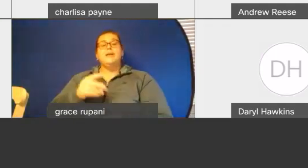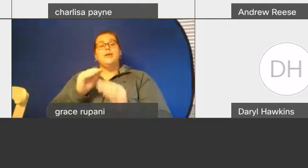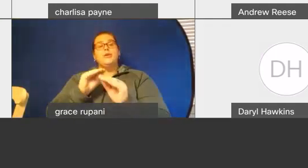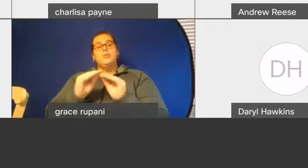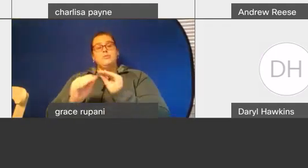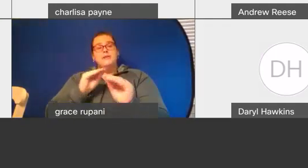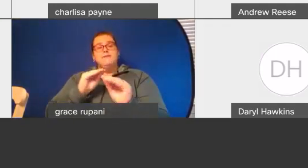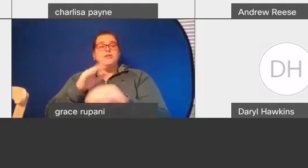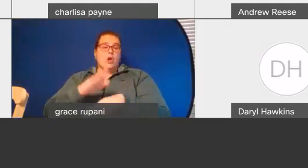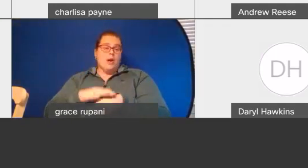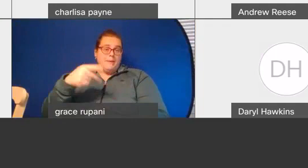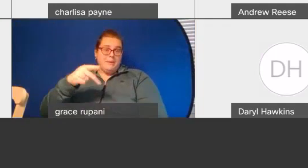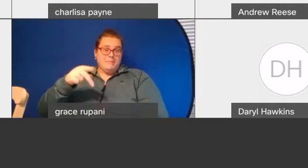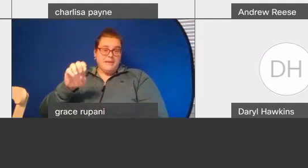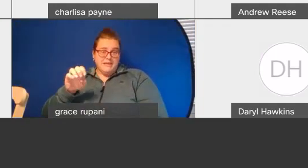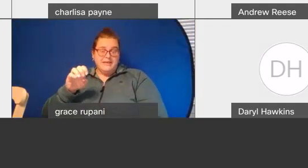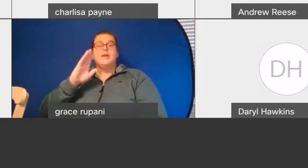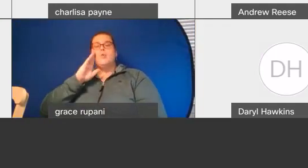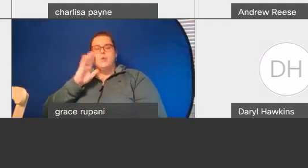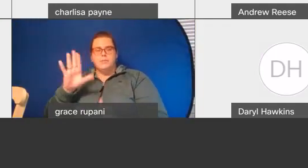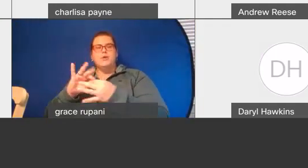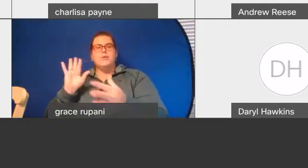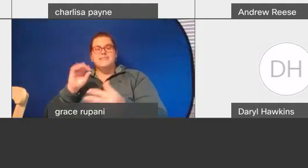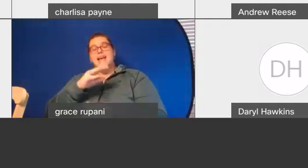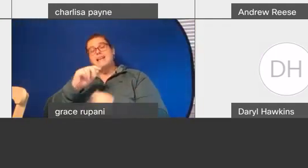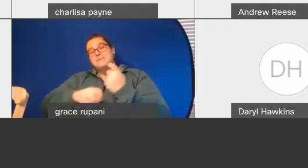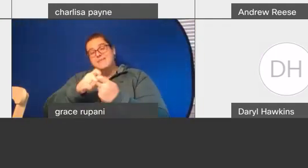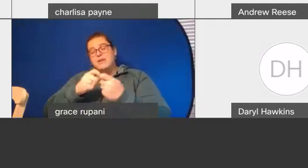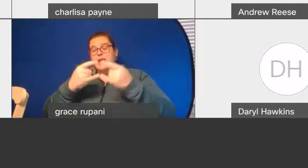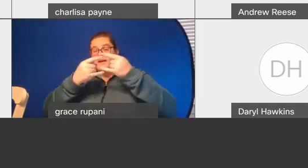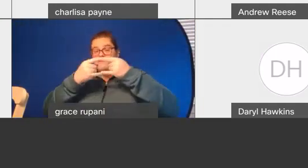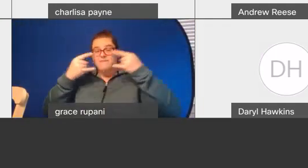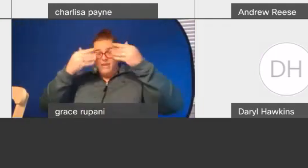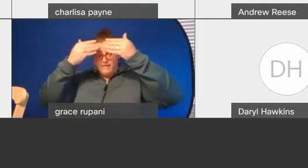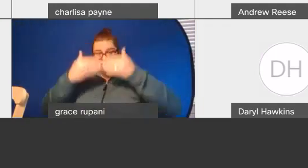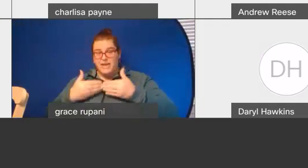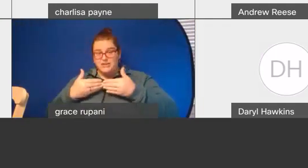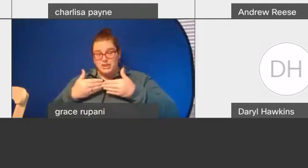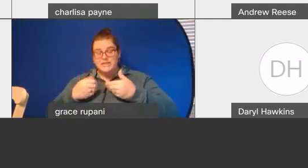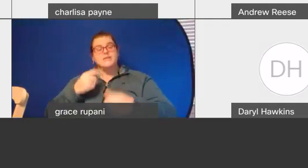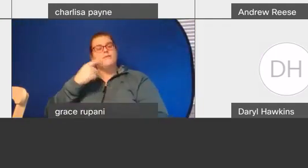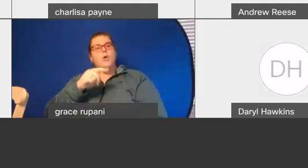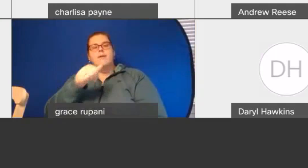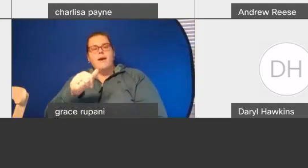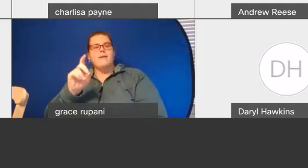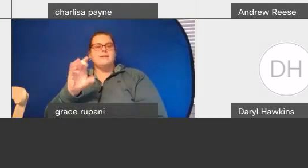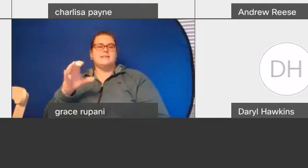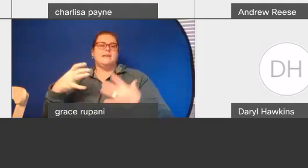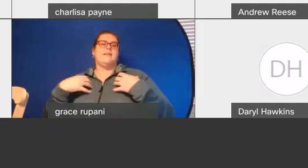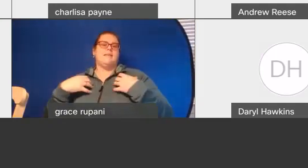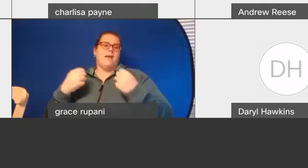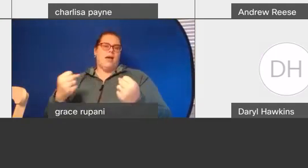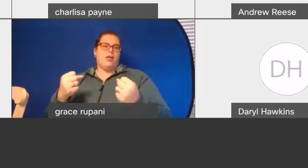on face shields and applicability to non-DC Health licensed homes. What I can share is that I know, you know,